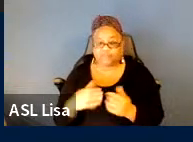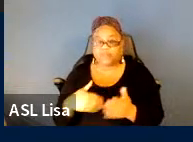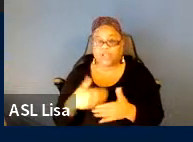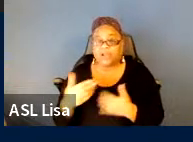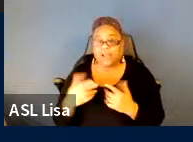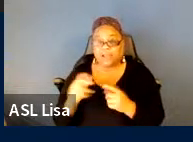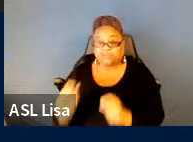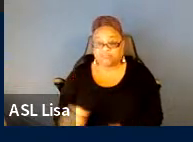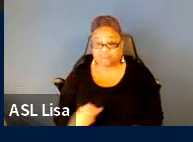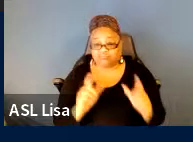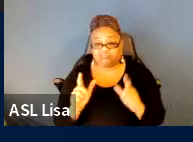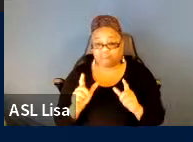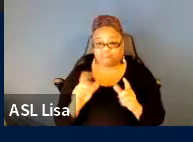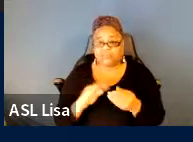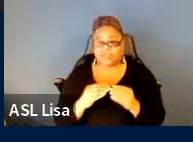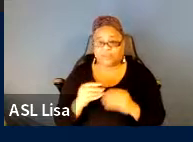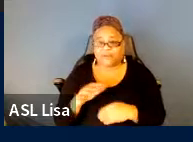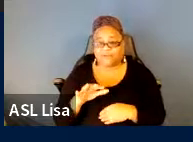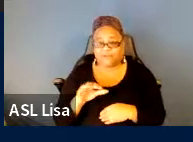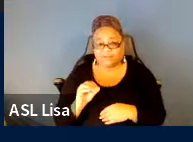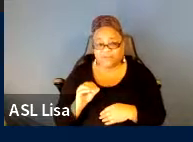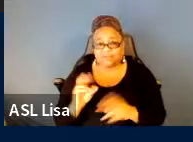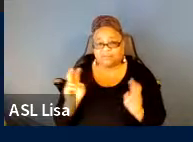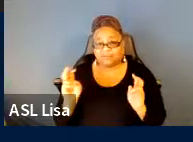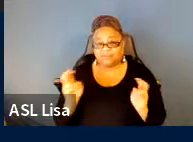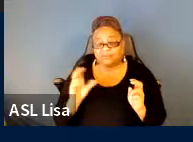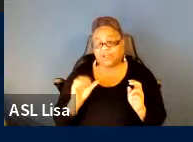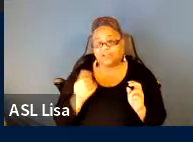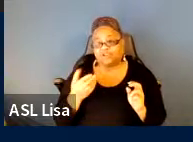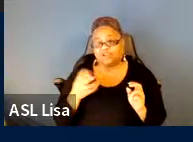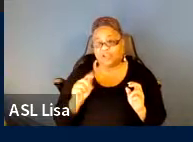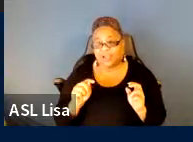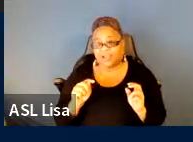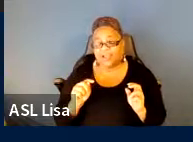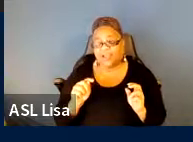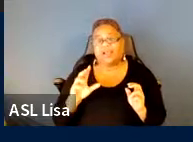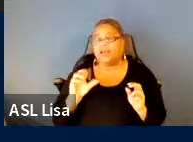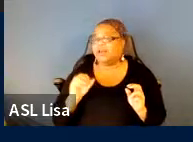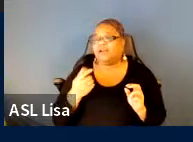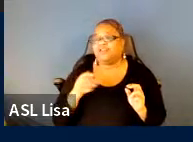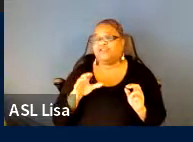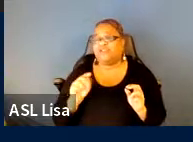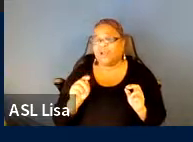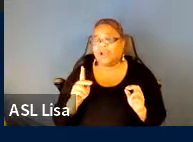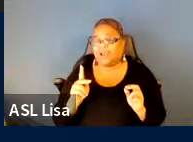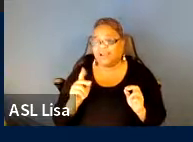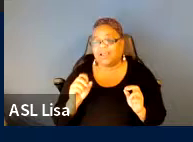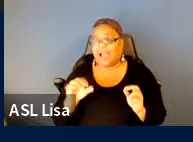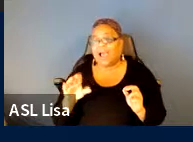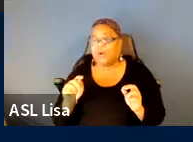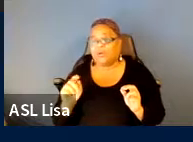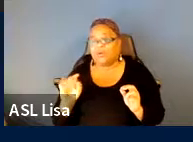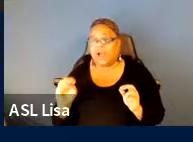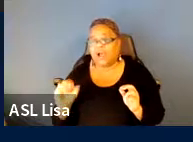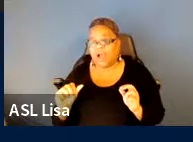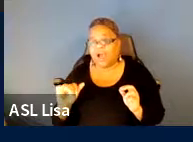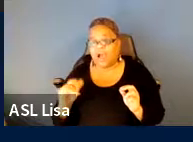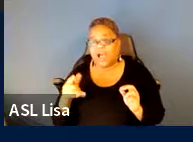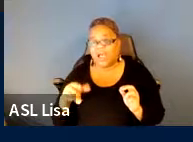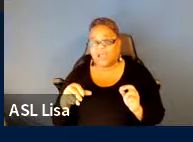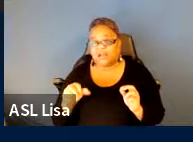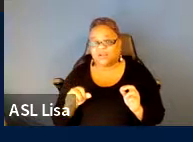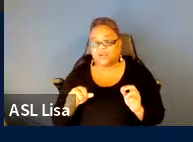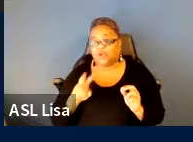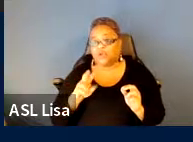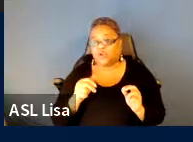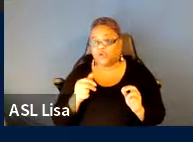Slide 50, which is titled Checkout Aisles, provision 216.11, shows a graphic of a